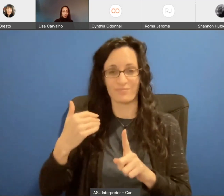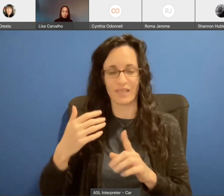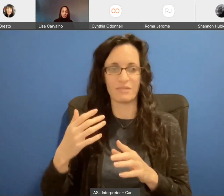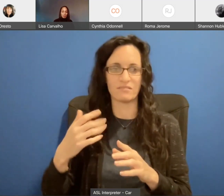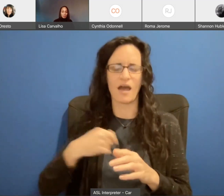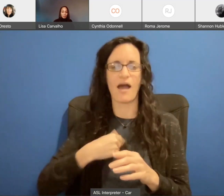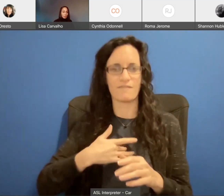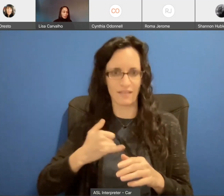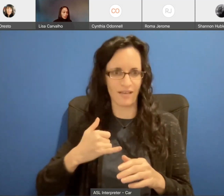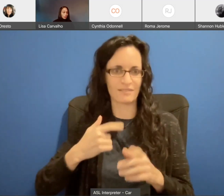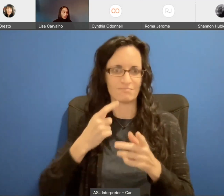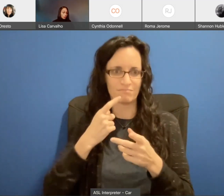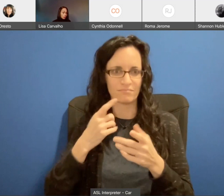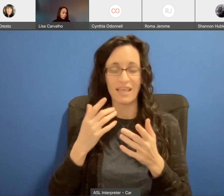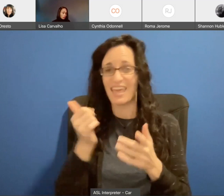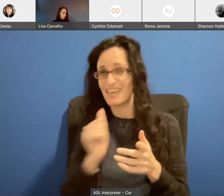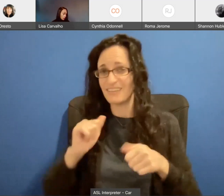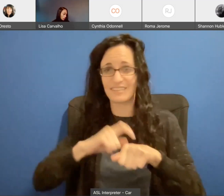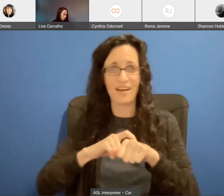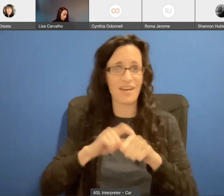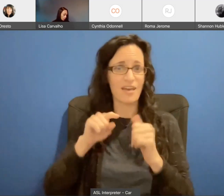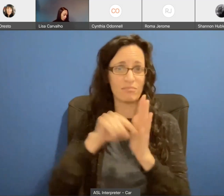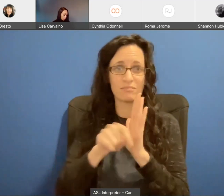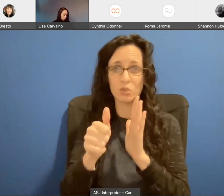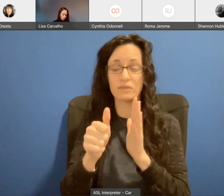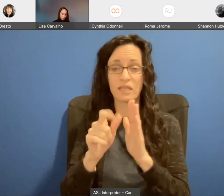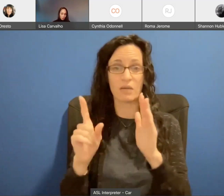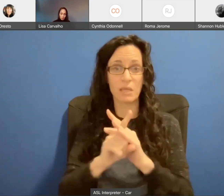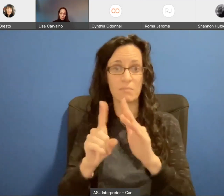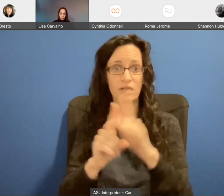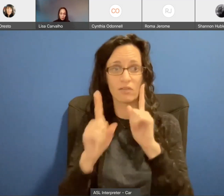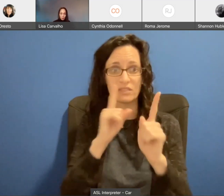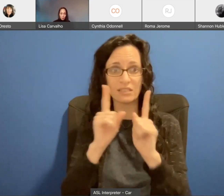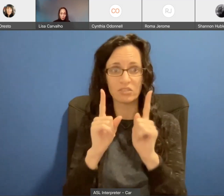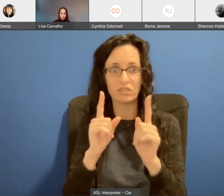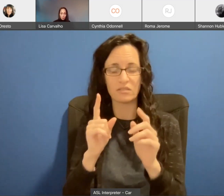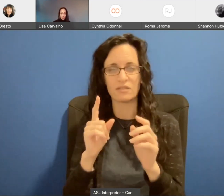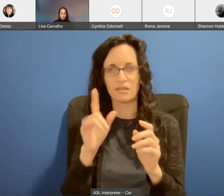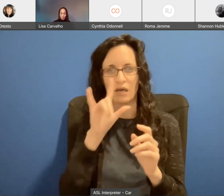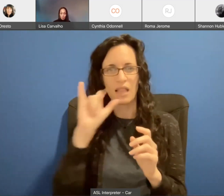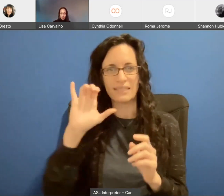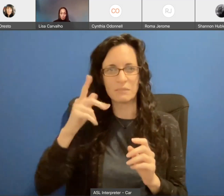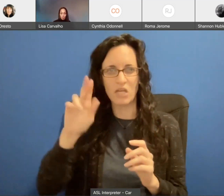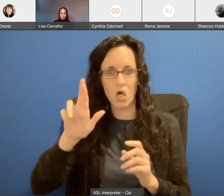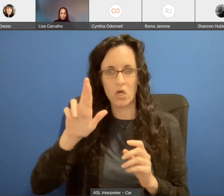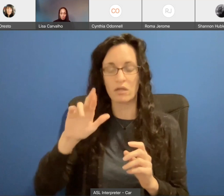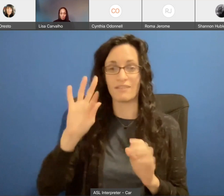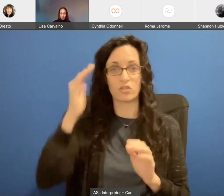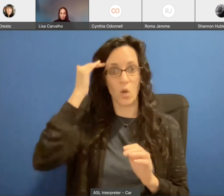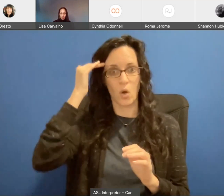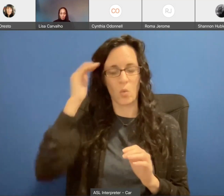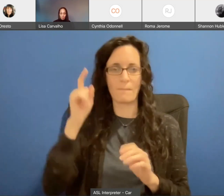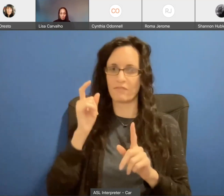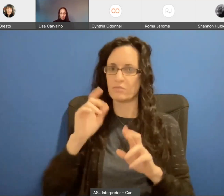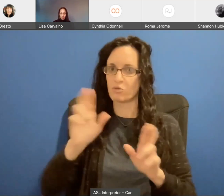anytime topic of suicide comes up in conversations, no matter where we are, it's kind of like CPR. If you know this stuff, you got to be prepared to